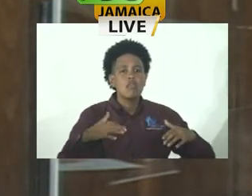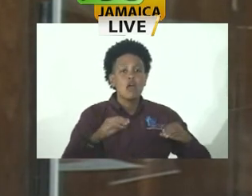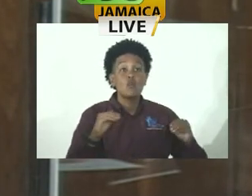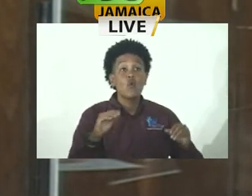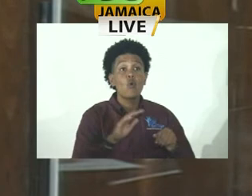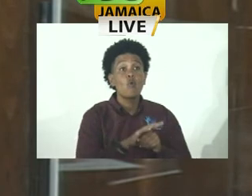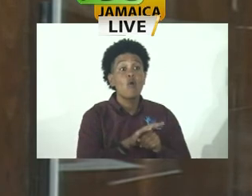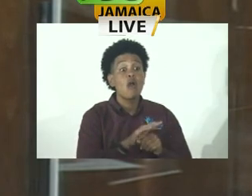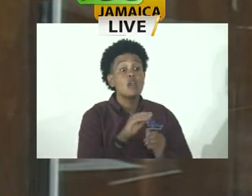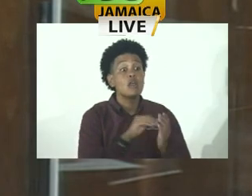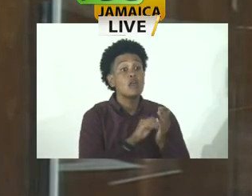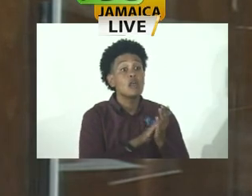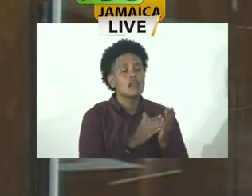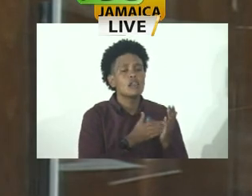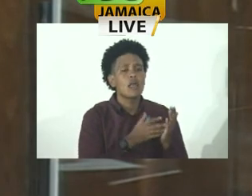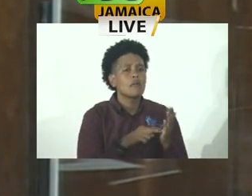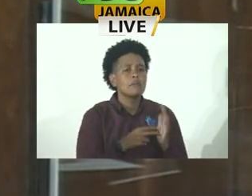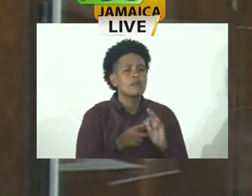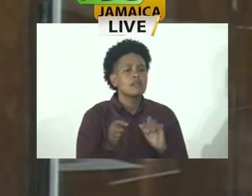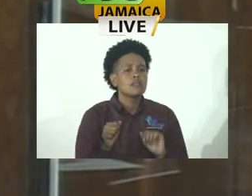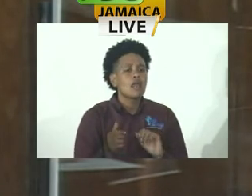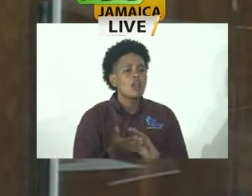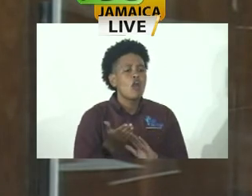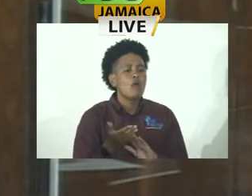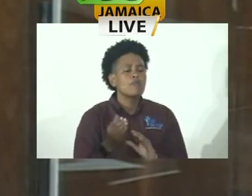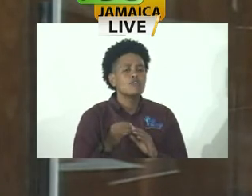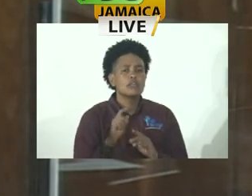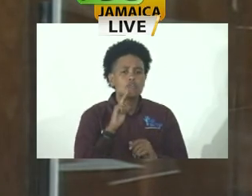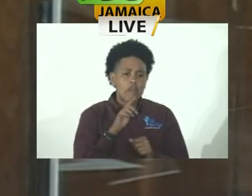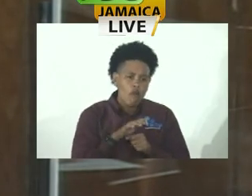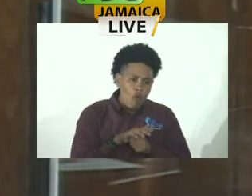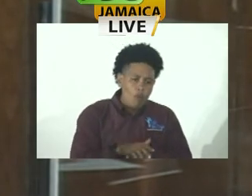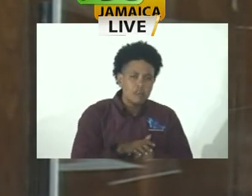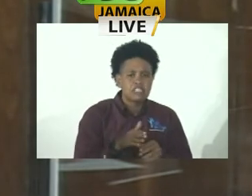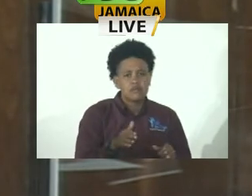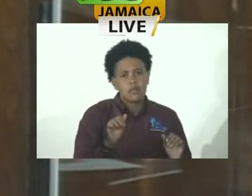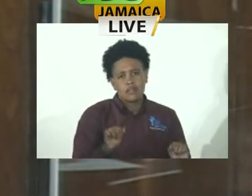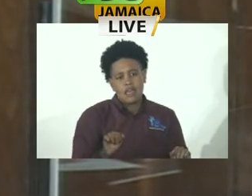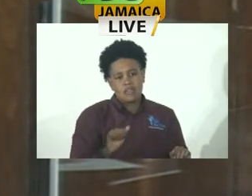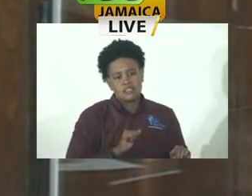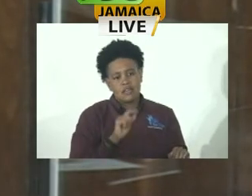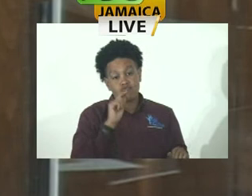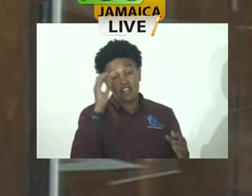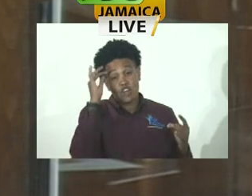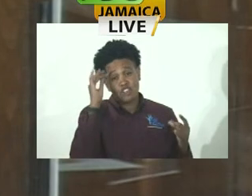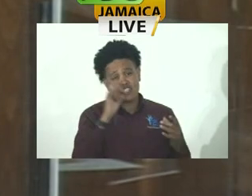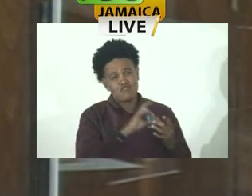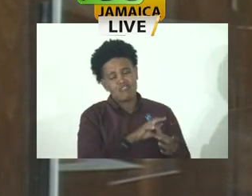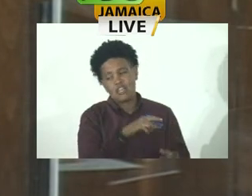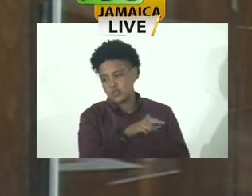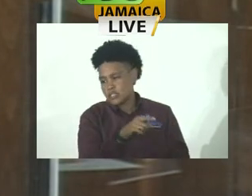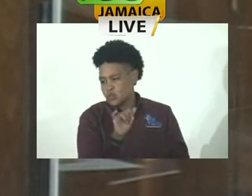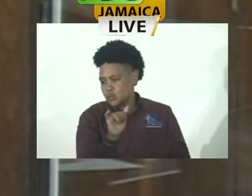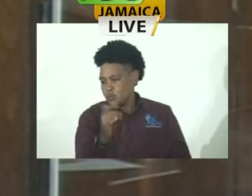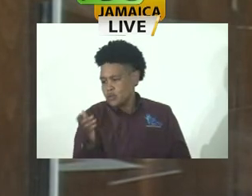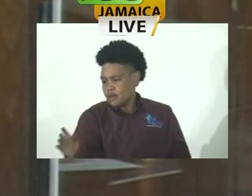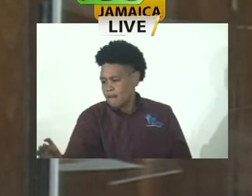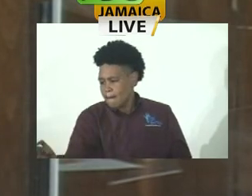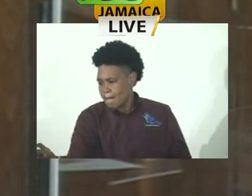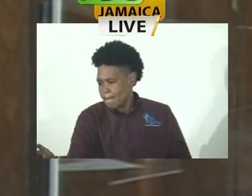that this can be operated in a very oppressive way and i'm quite concerned about that